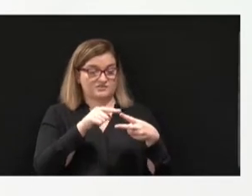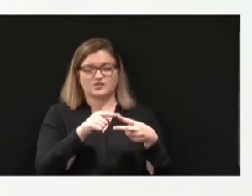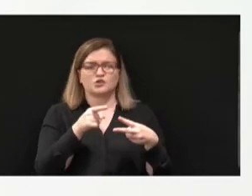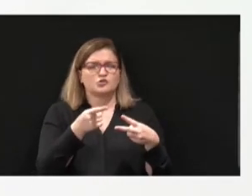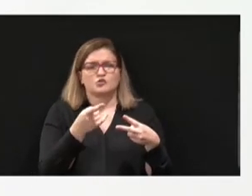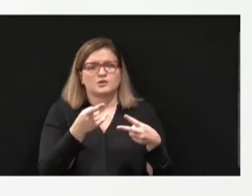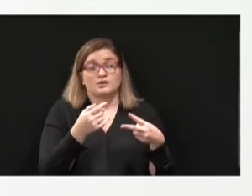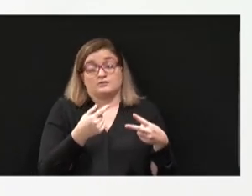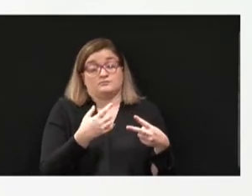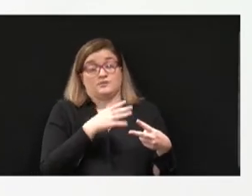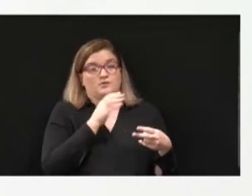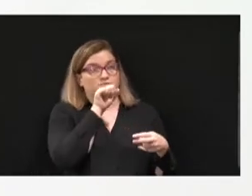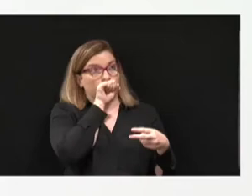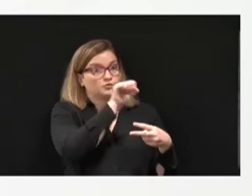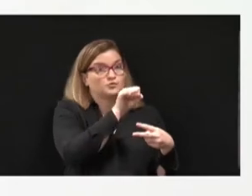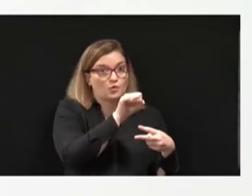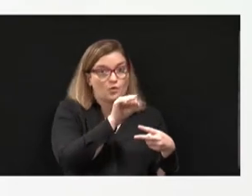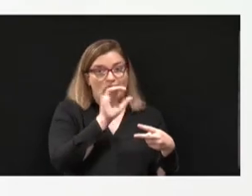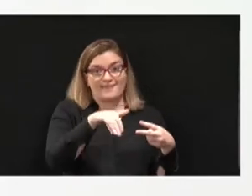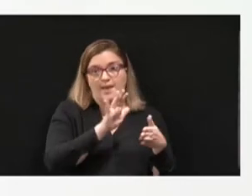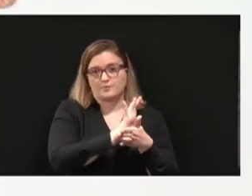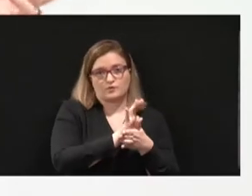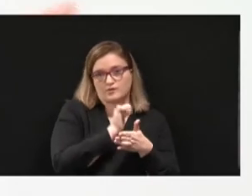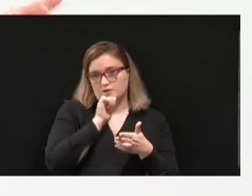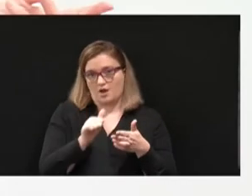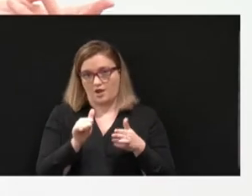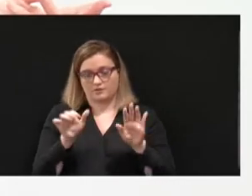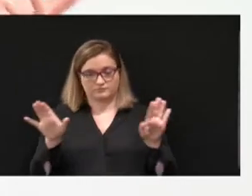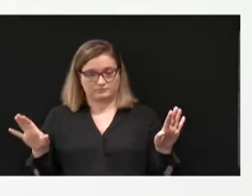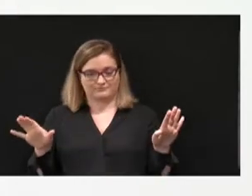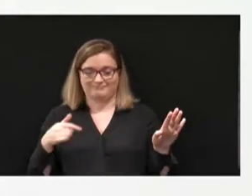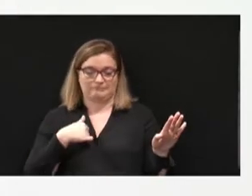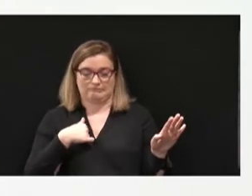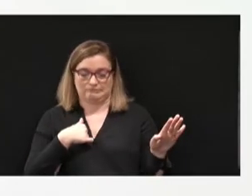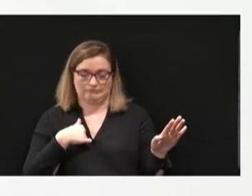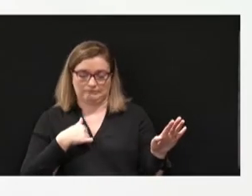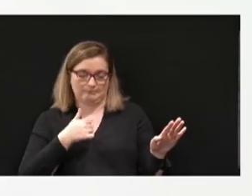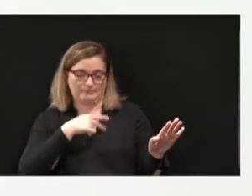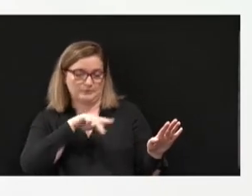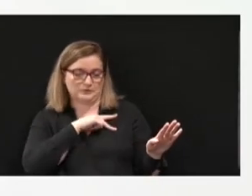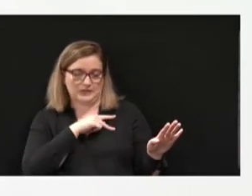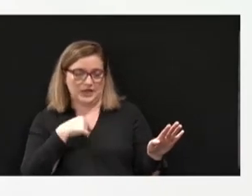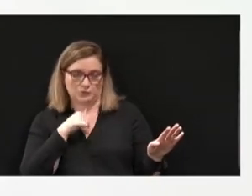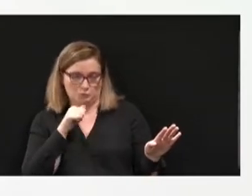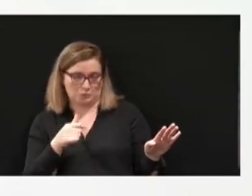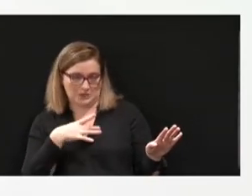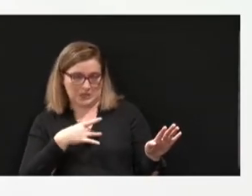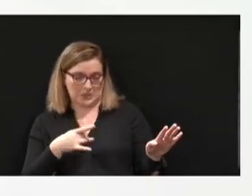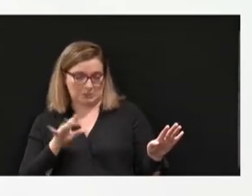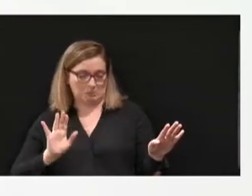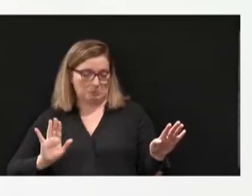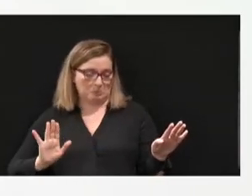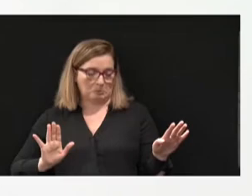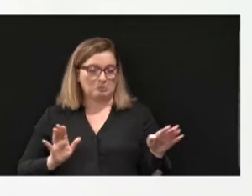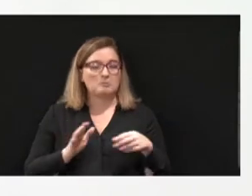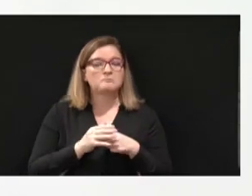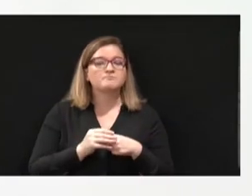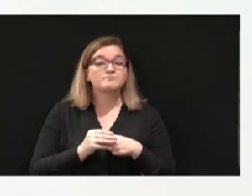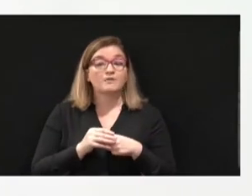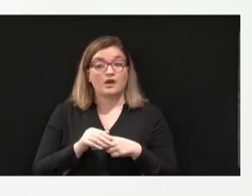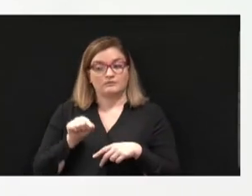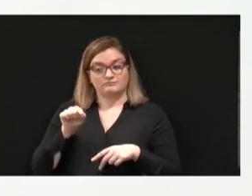not. I fall in the camp of not so much. And of course, since it was Godfather